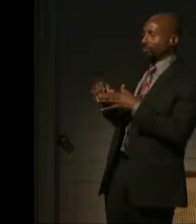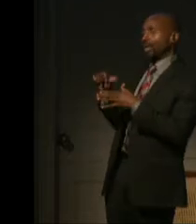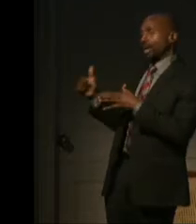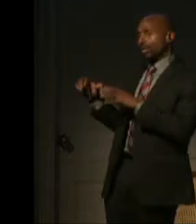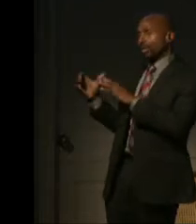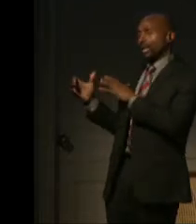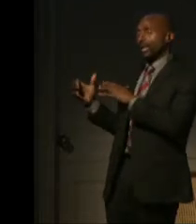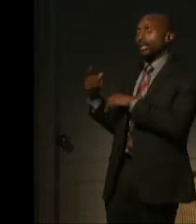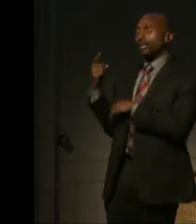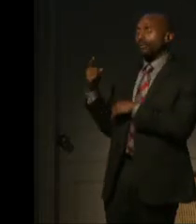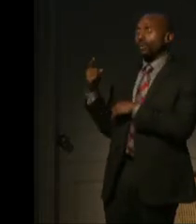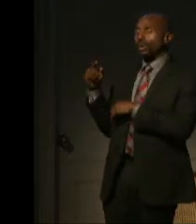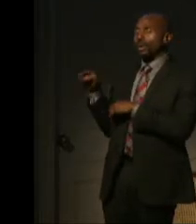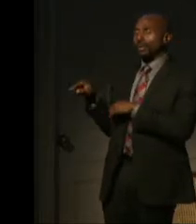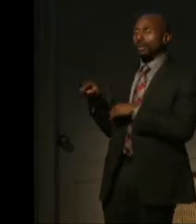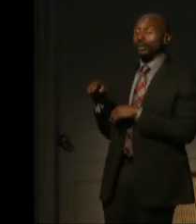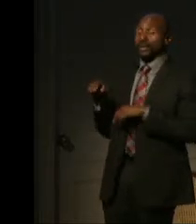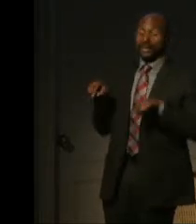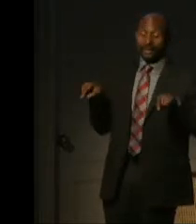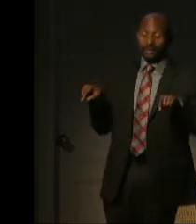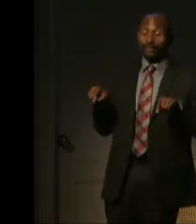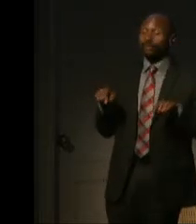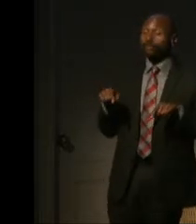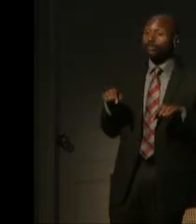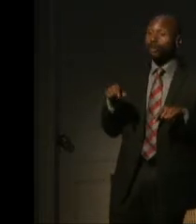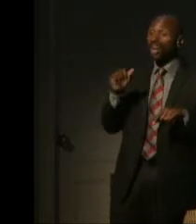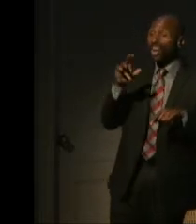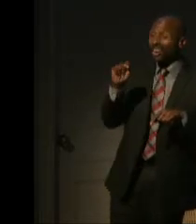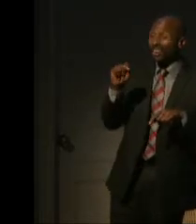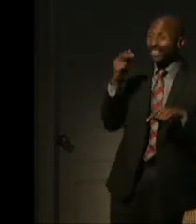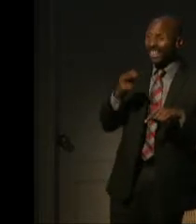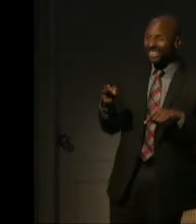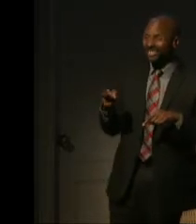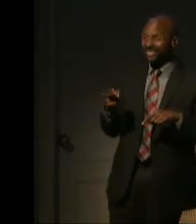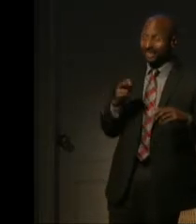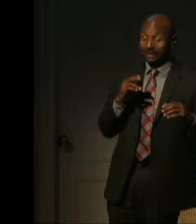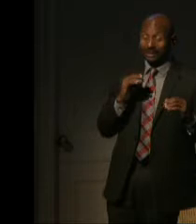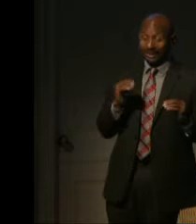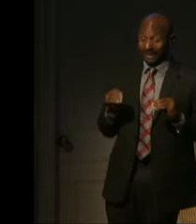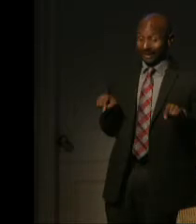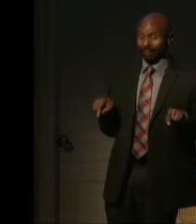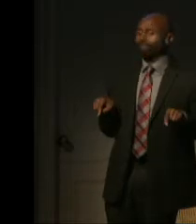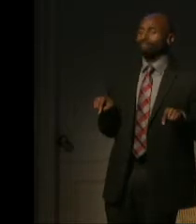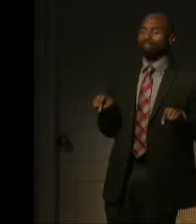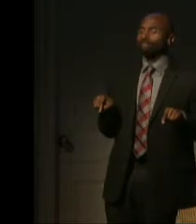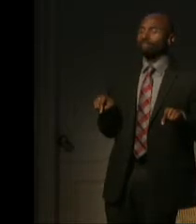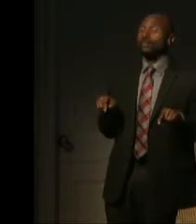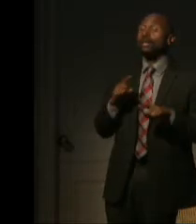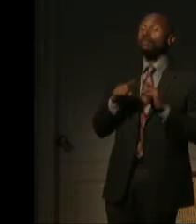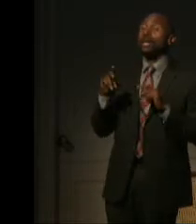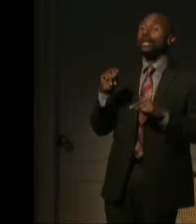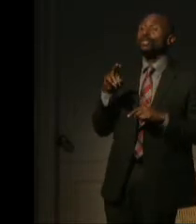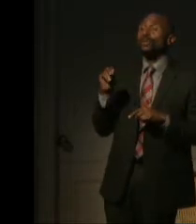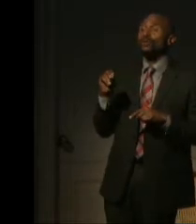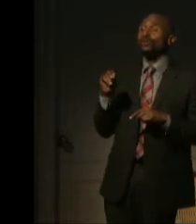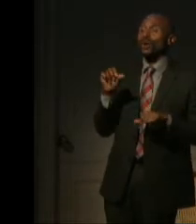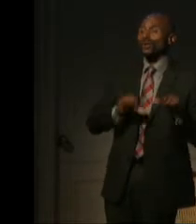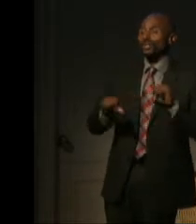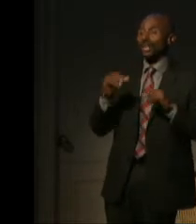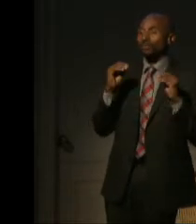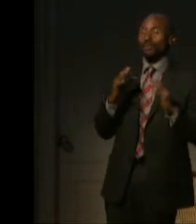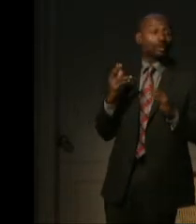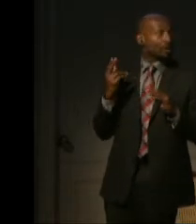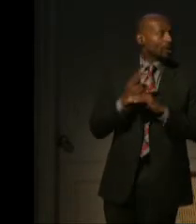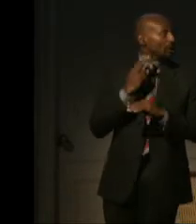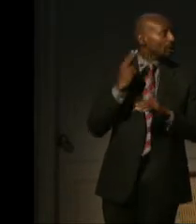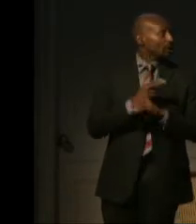with this object lab. We're not teaching art history with these works of art. The neuroscience professor uses objects, and especially the brightly colored